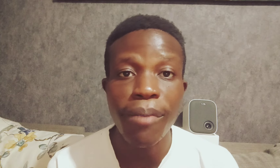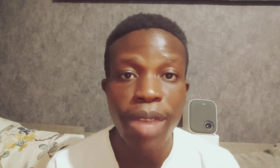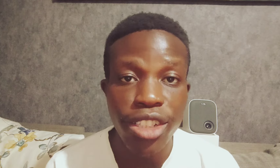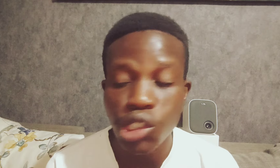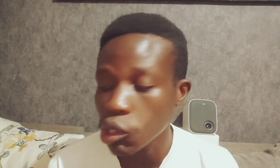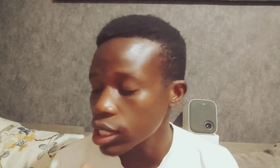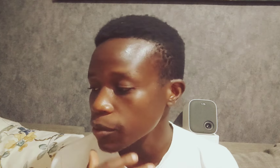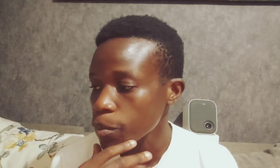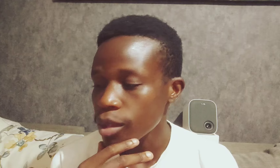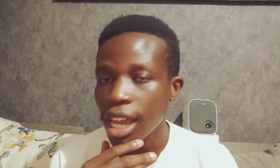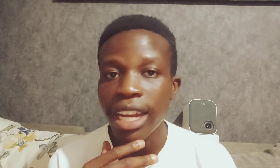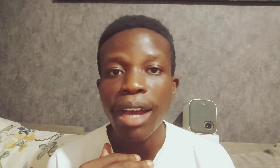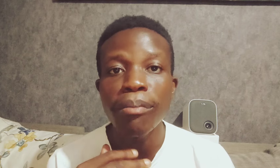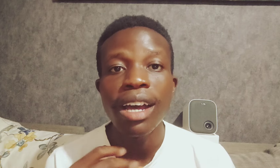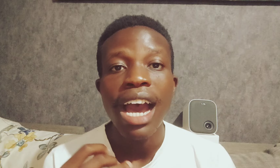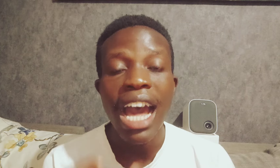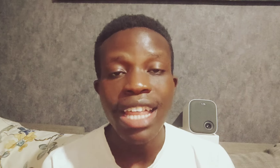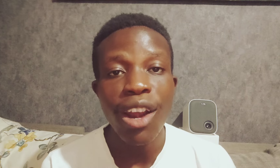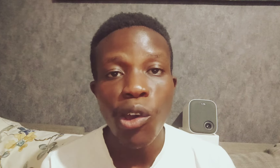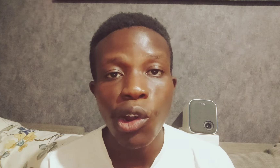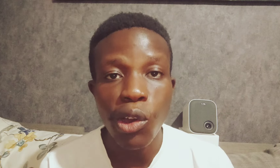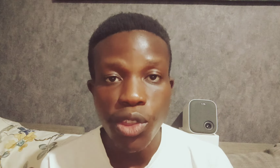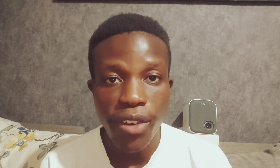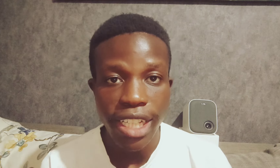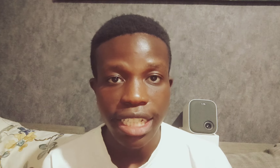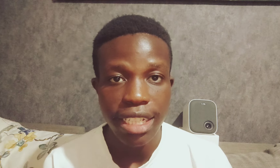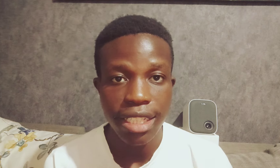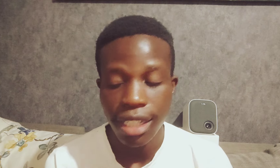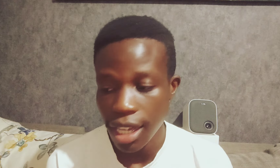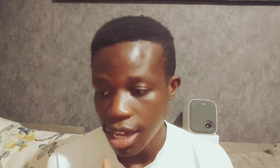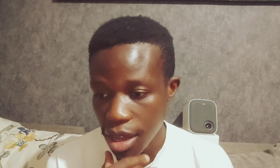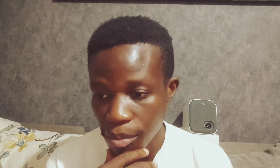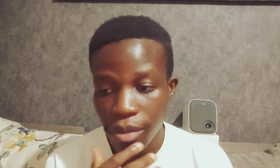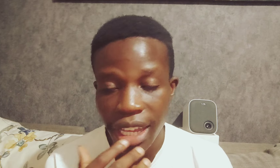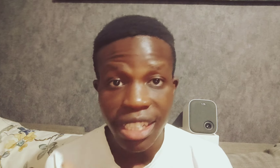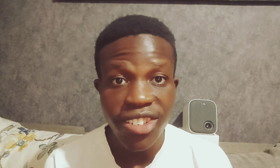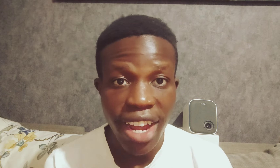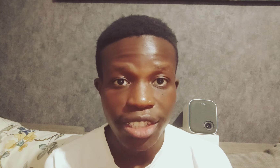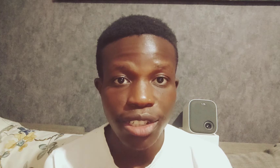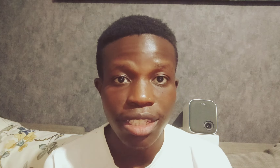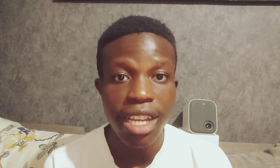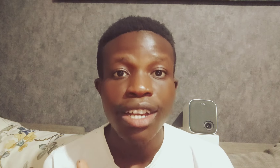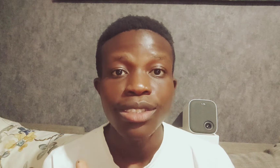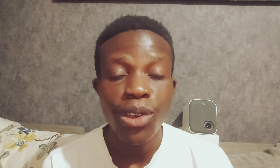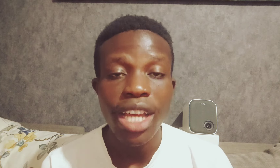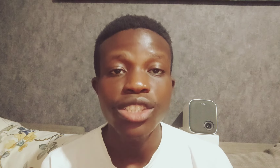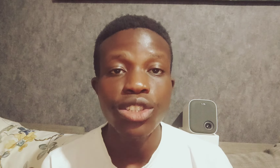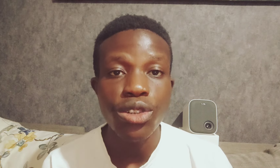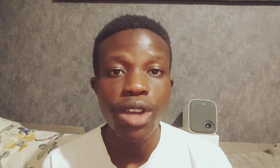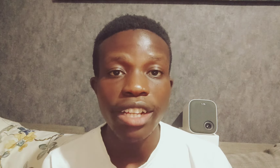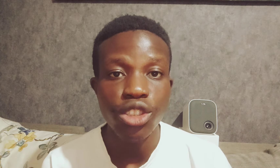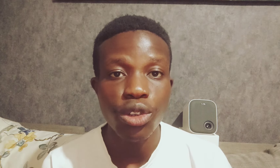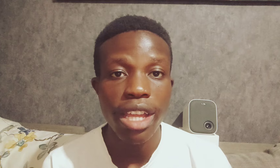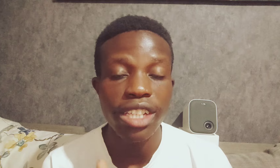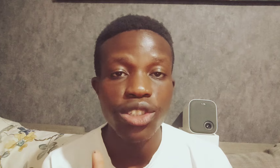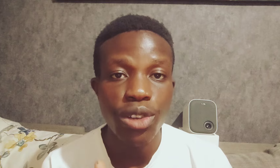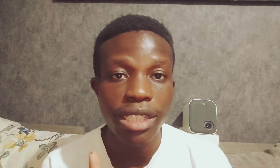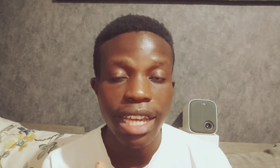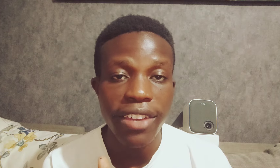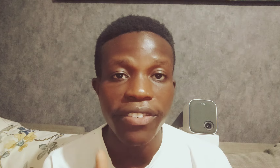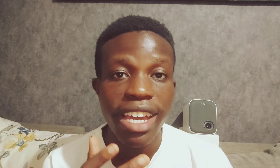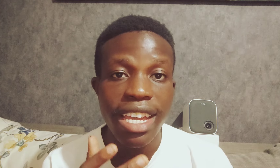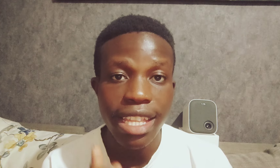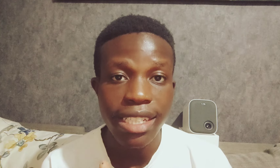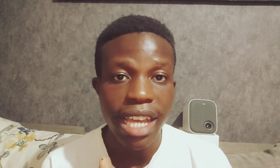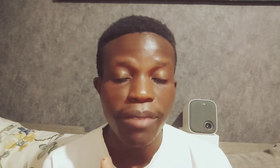Prime Minister mentioned and other local authorities' instructions, so that you ensure that you